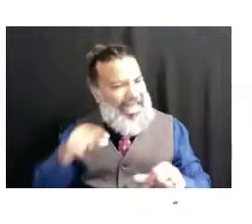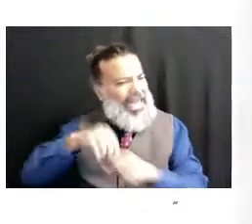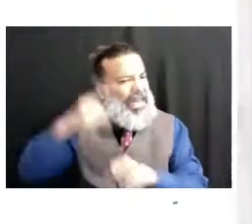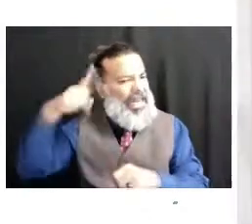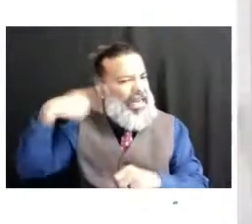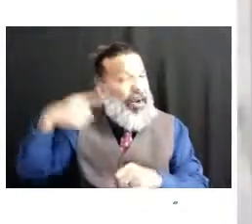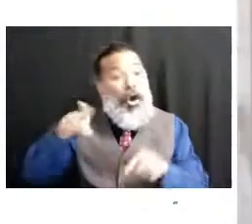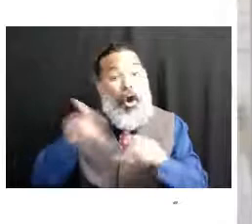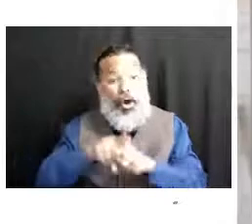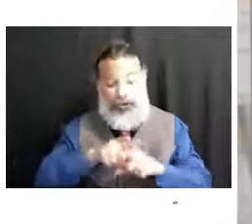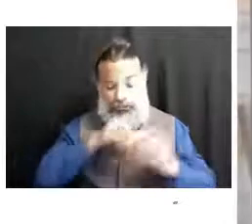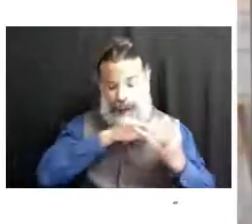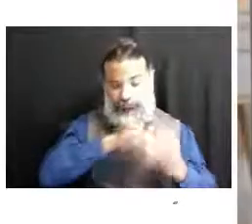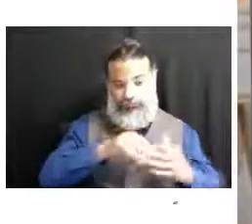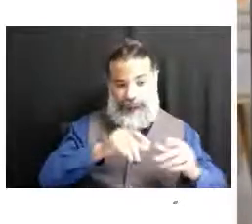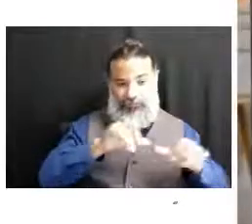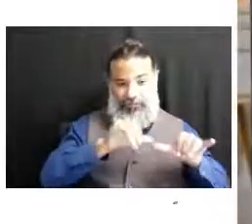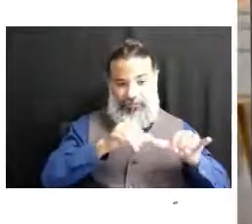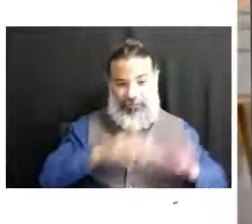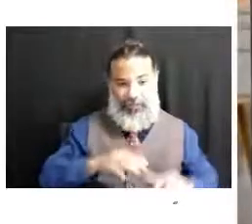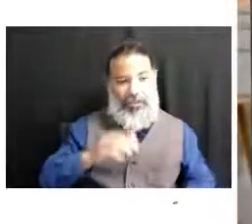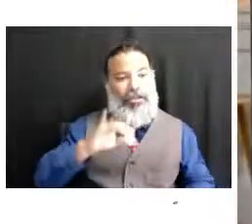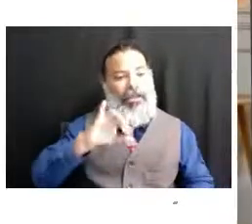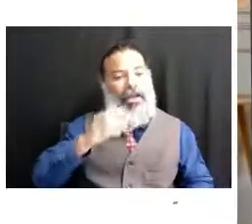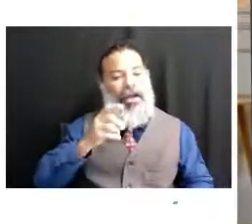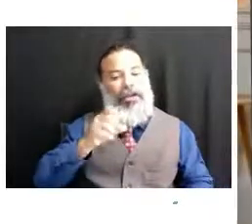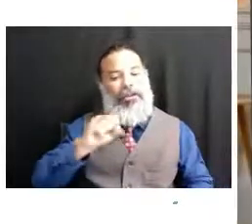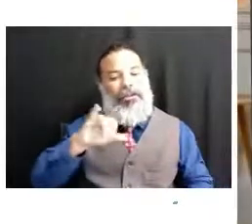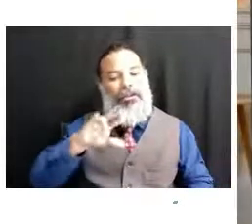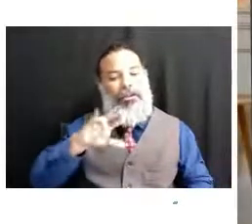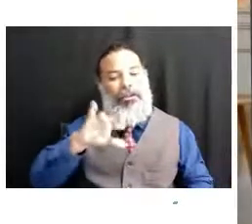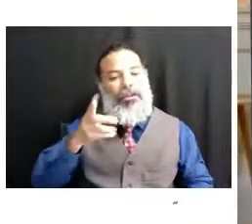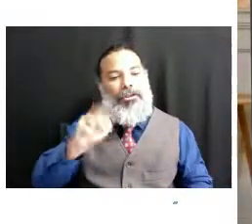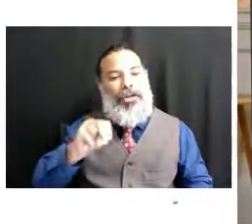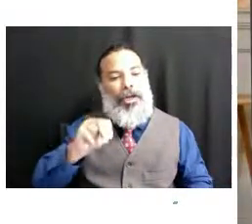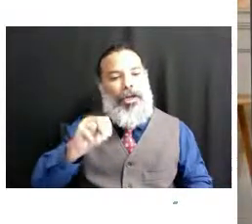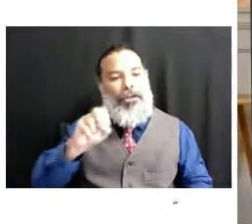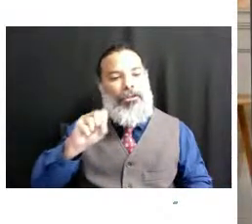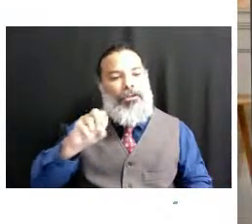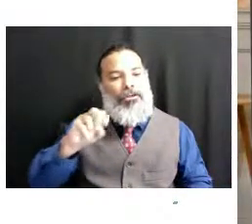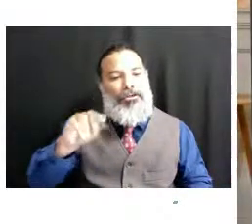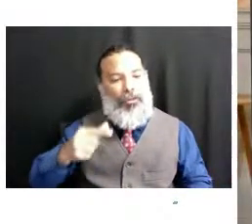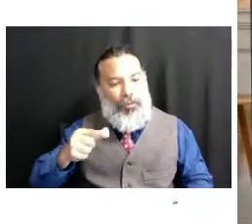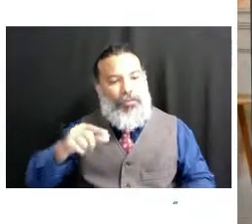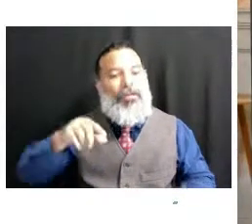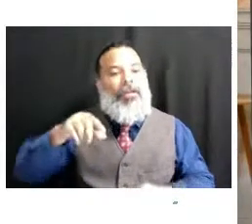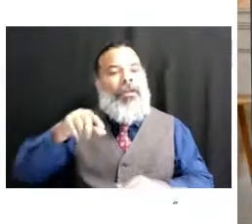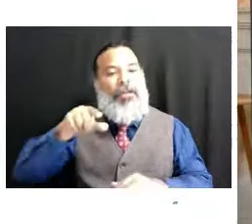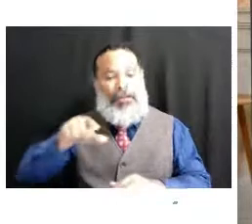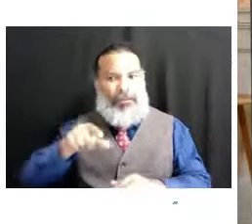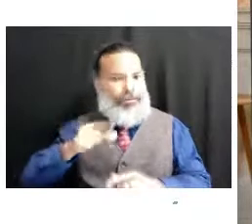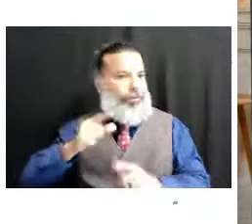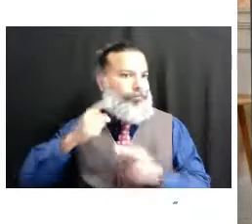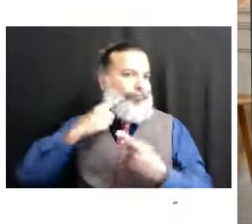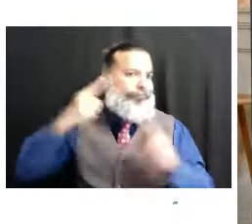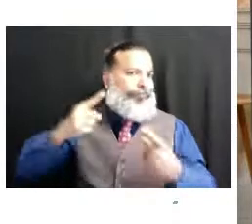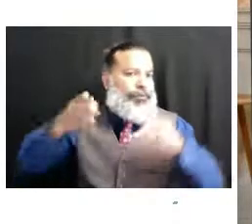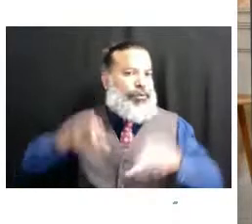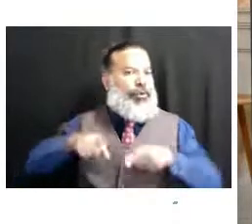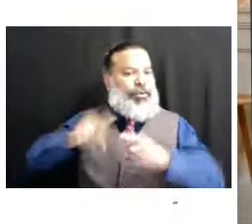engineering under Sir John Soane, who was the great name in English engineering at the